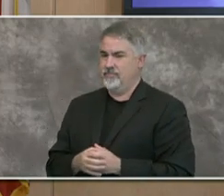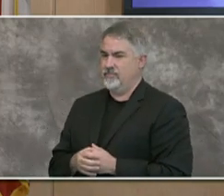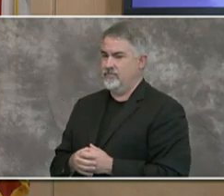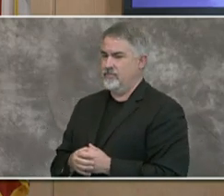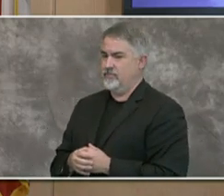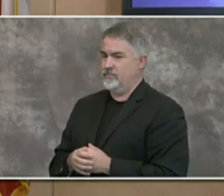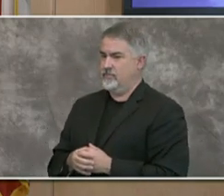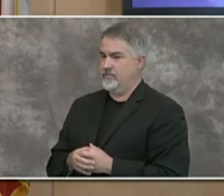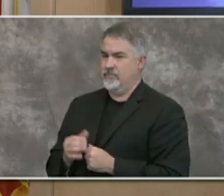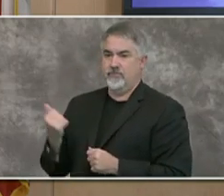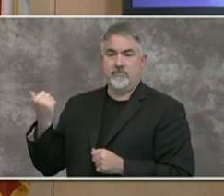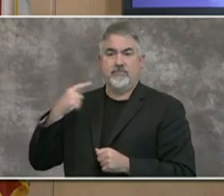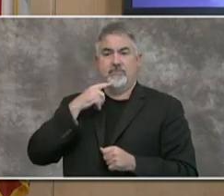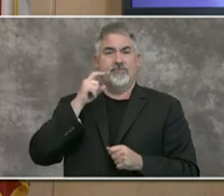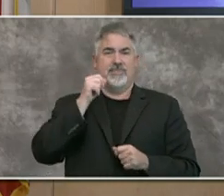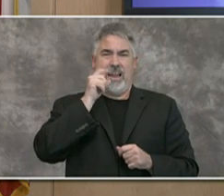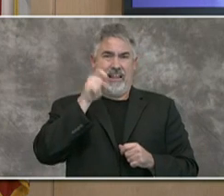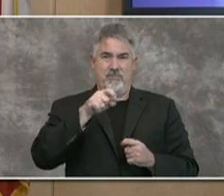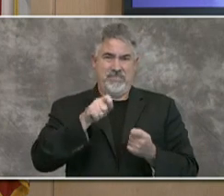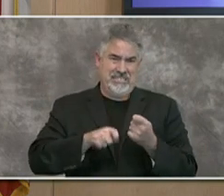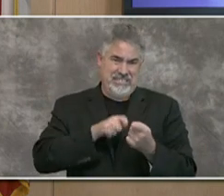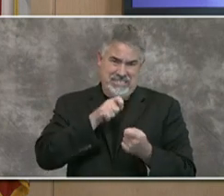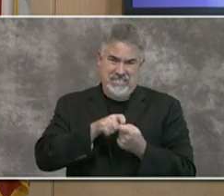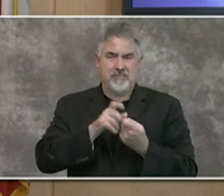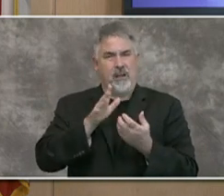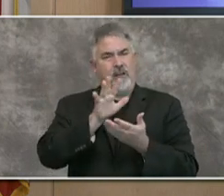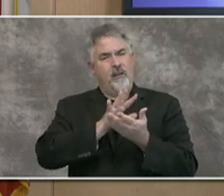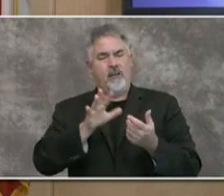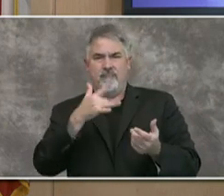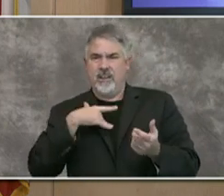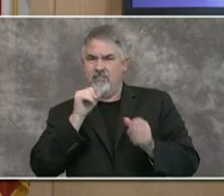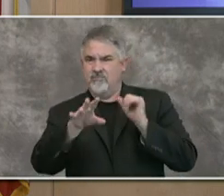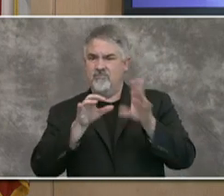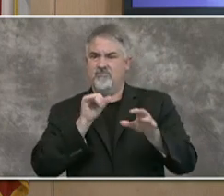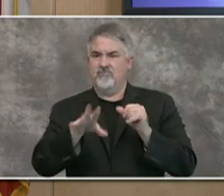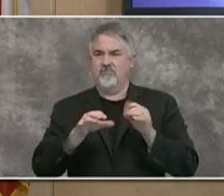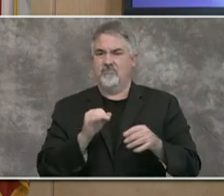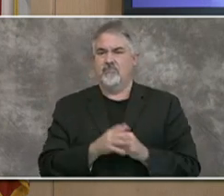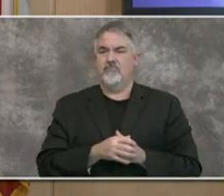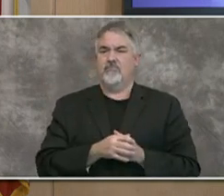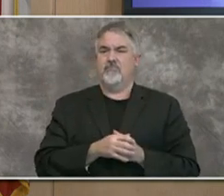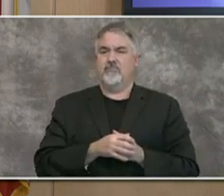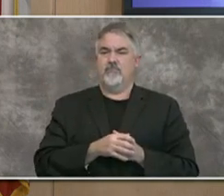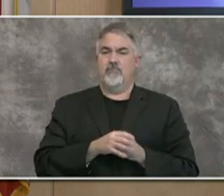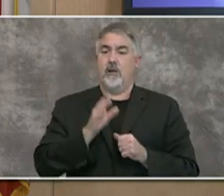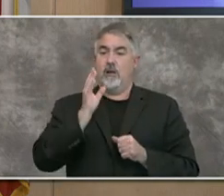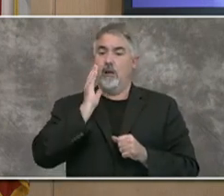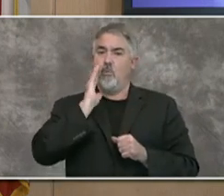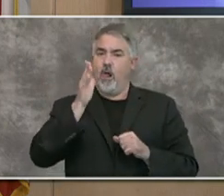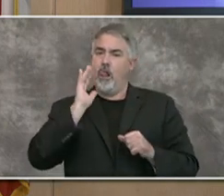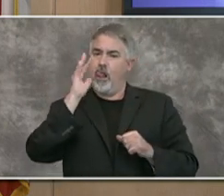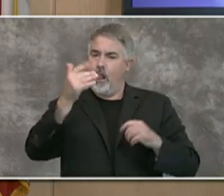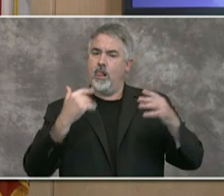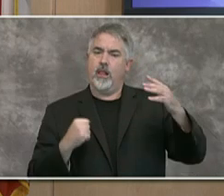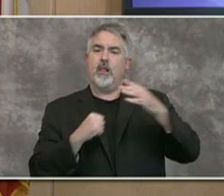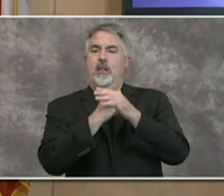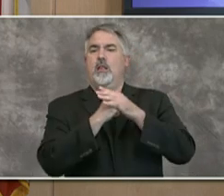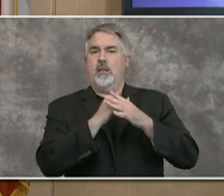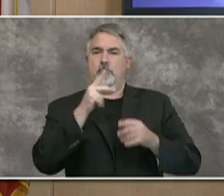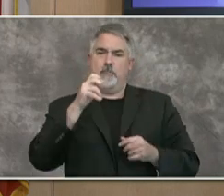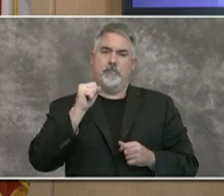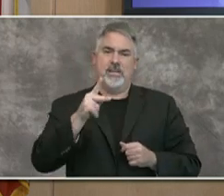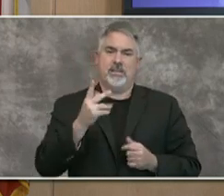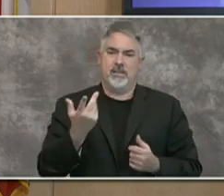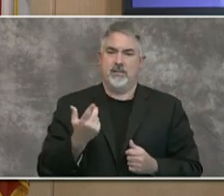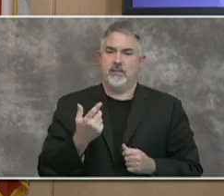says exactly when everything is going to hit its peak. I mean, I think we as the public understand that maybe that's not